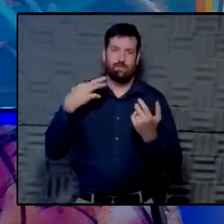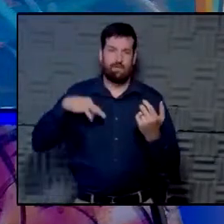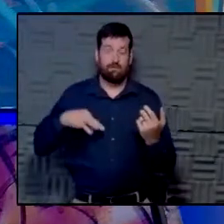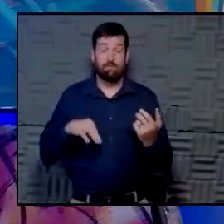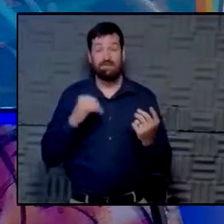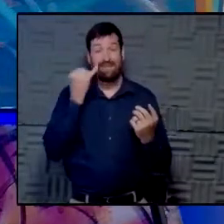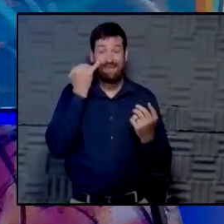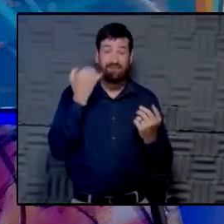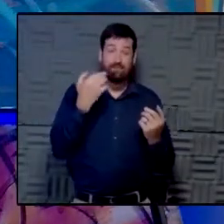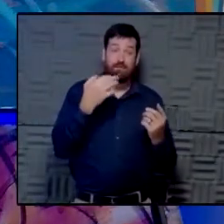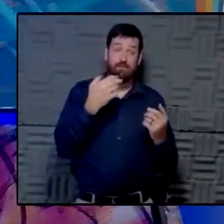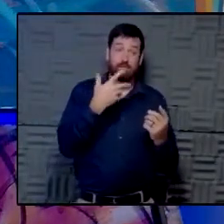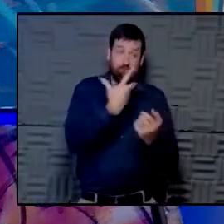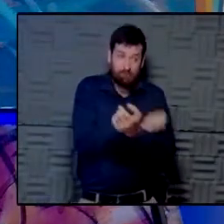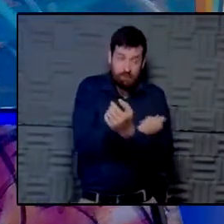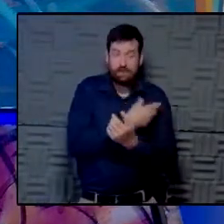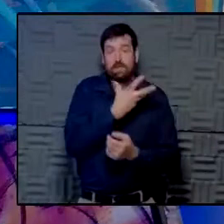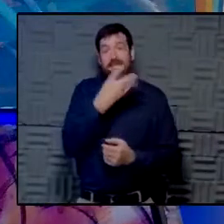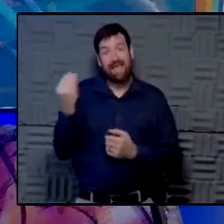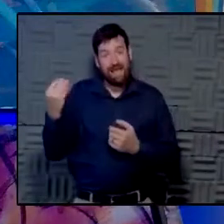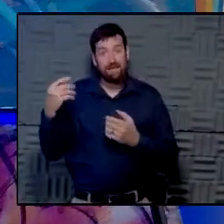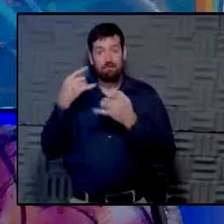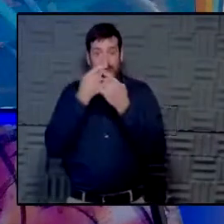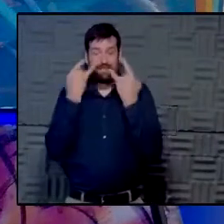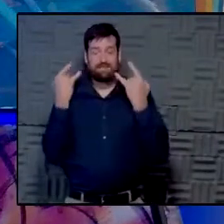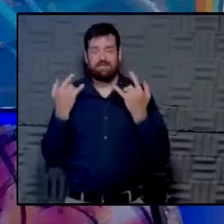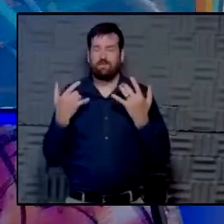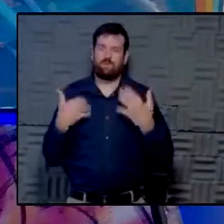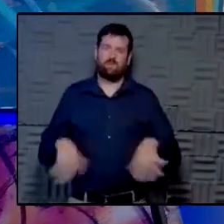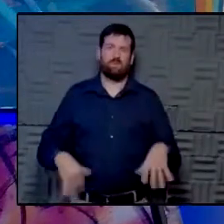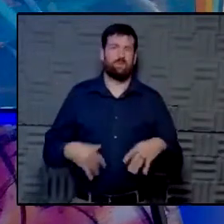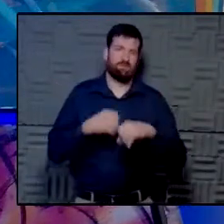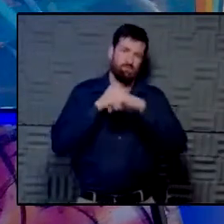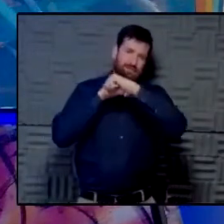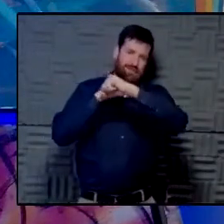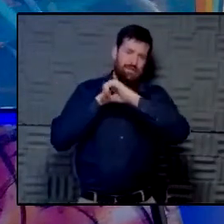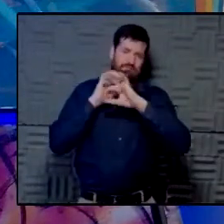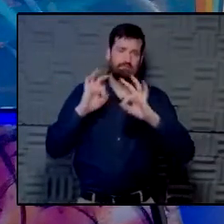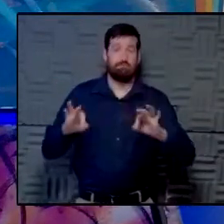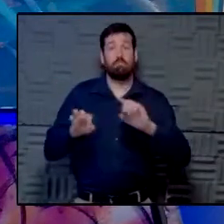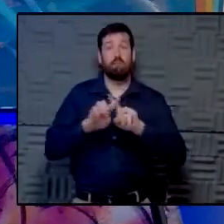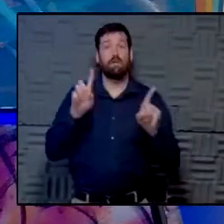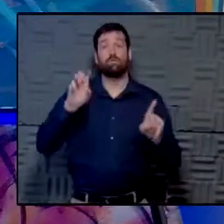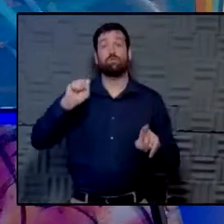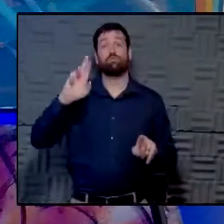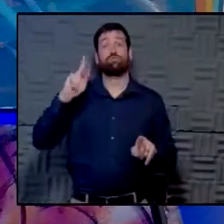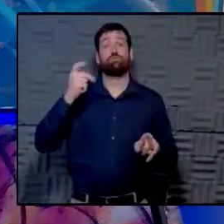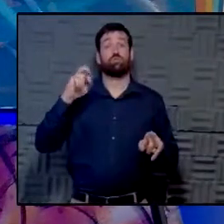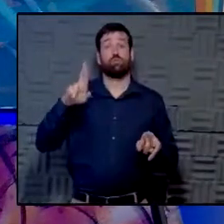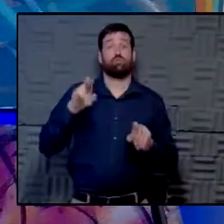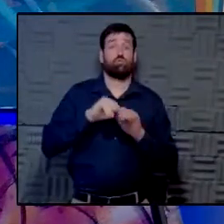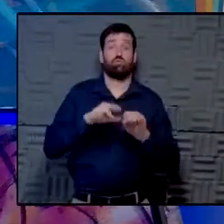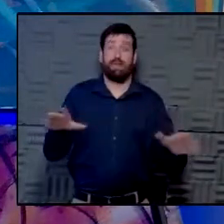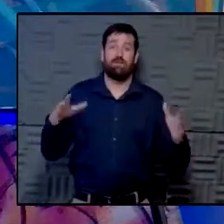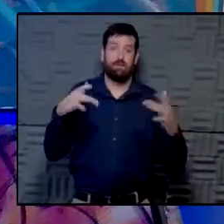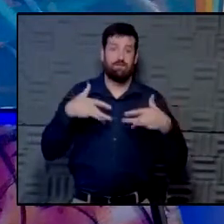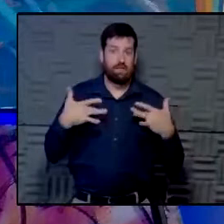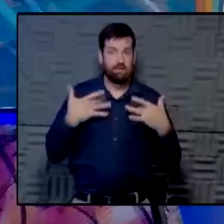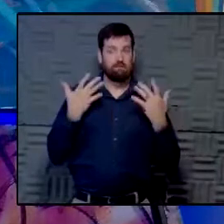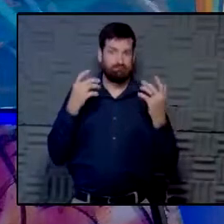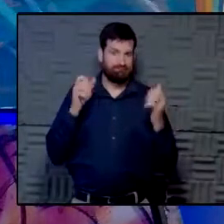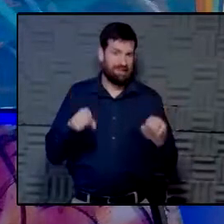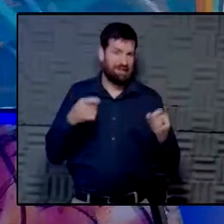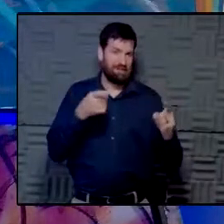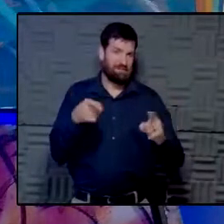masking, you're probably going to be about as protected as possible. But we do know that those super spreading events can occur. There was a recent